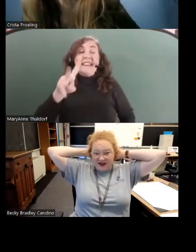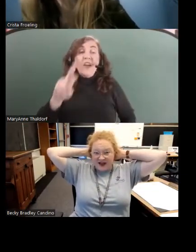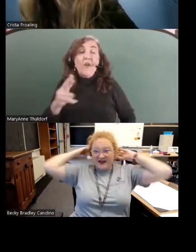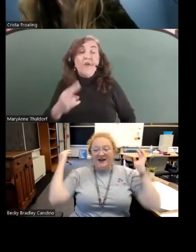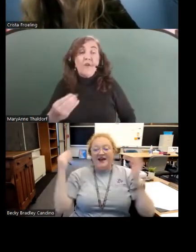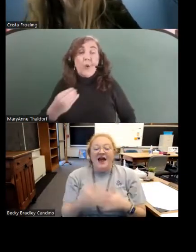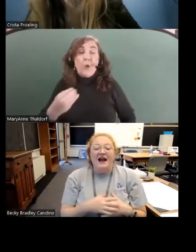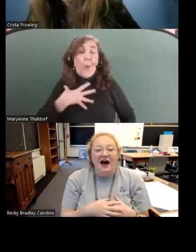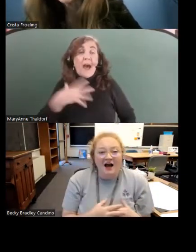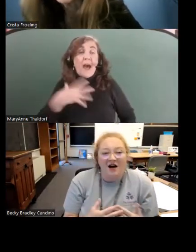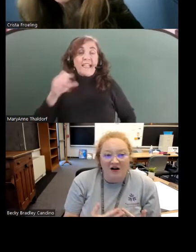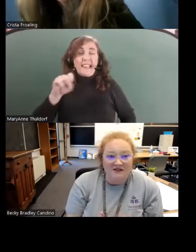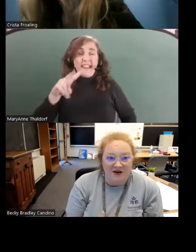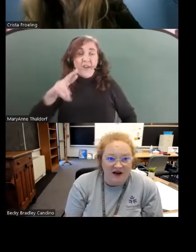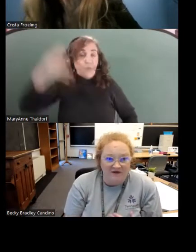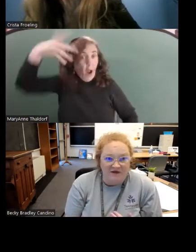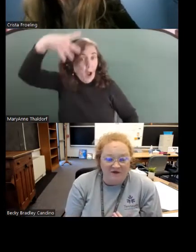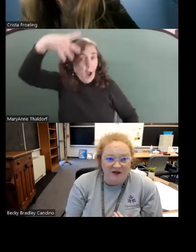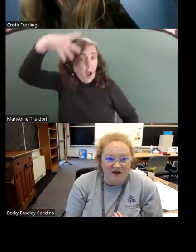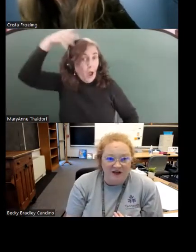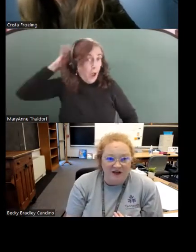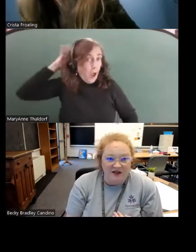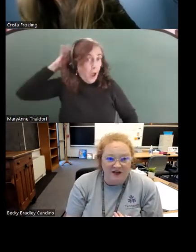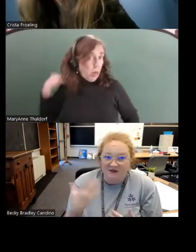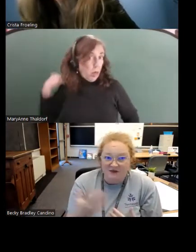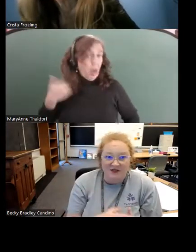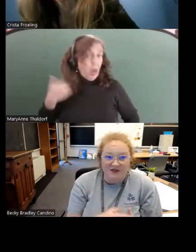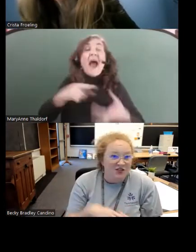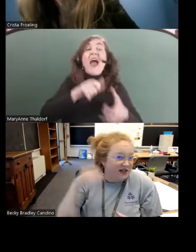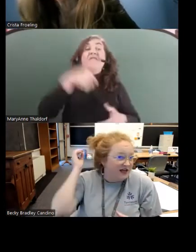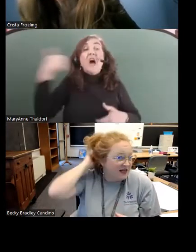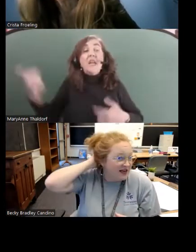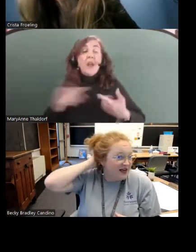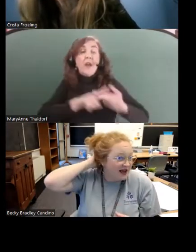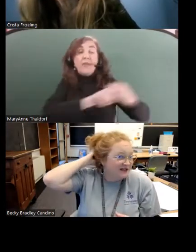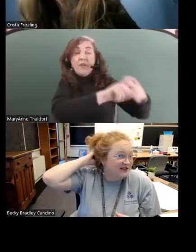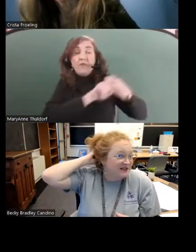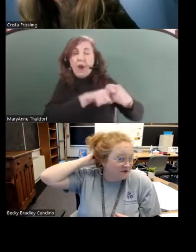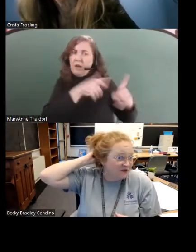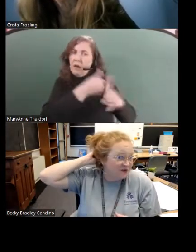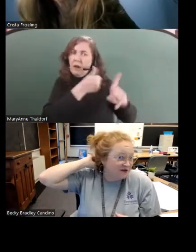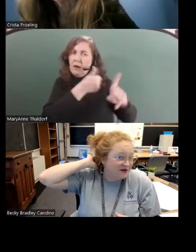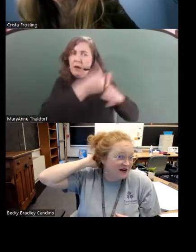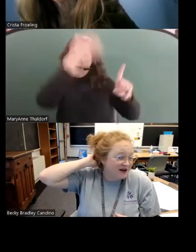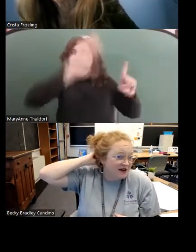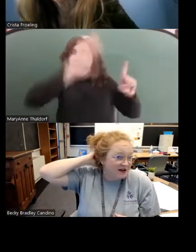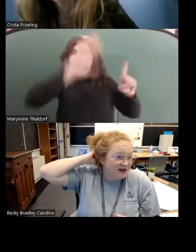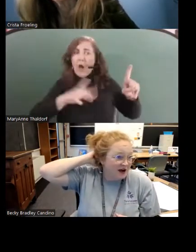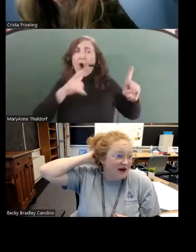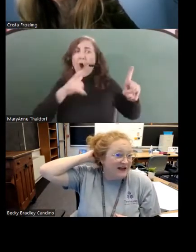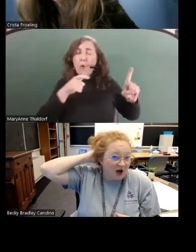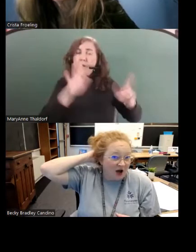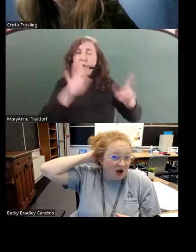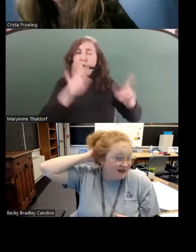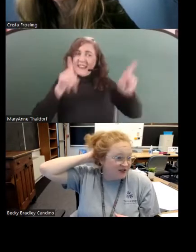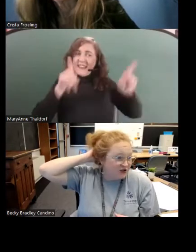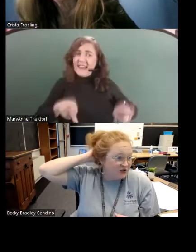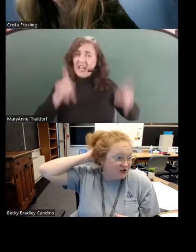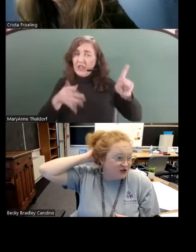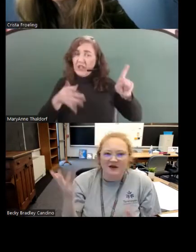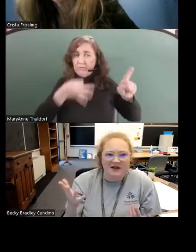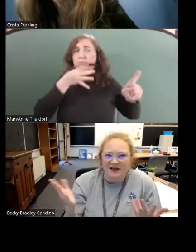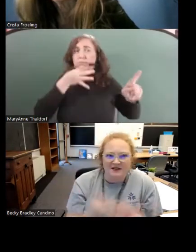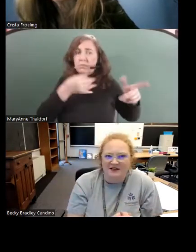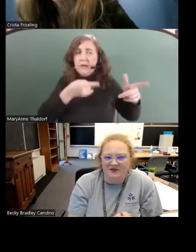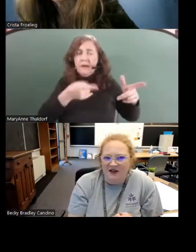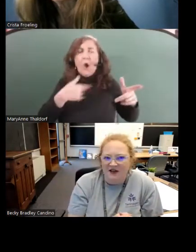the neck. And I also have a friend who is a musician and he has a silver, you know, he's always had this streak of hair,